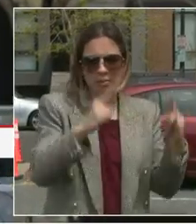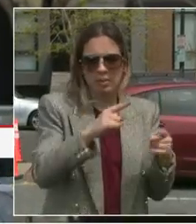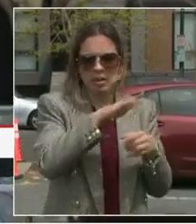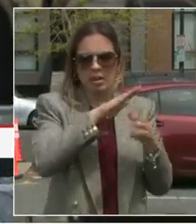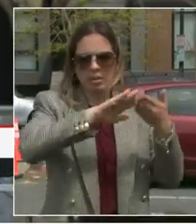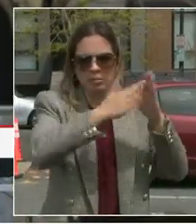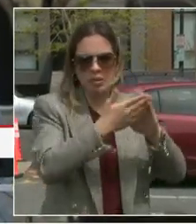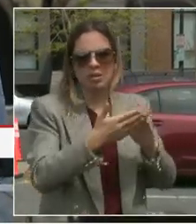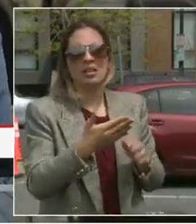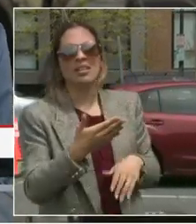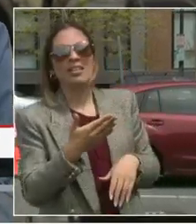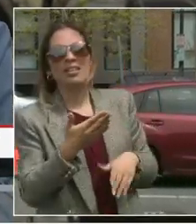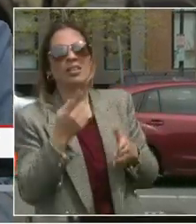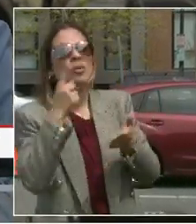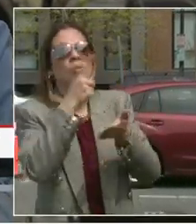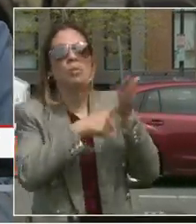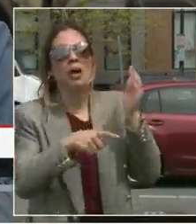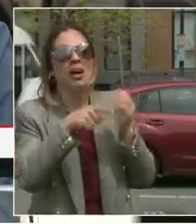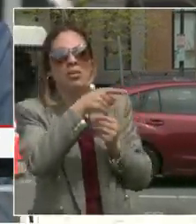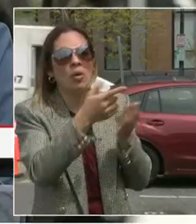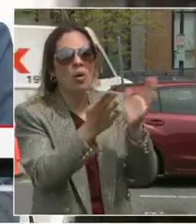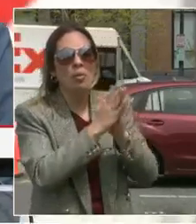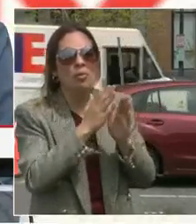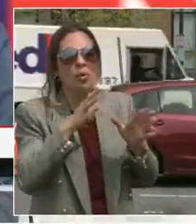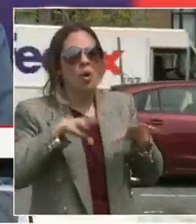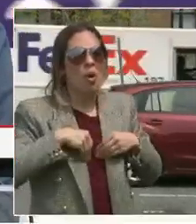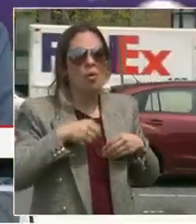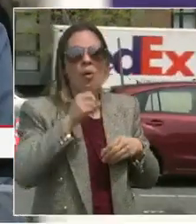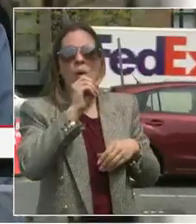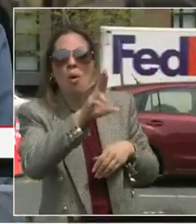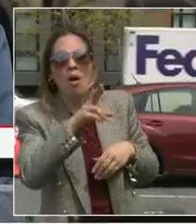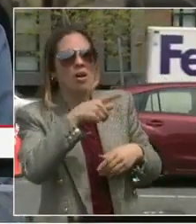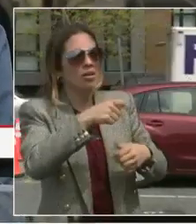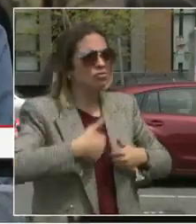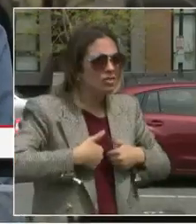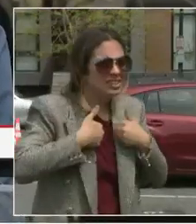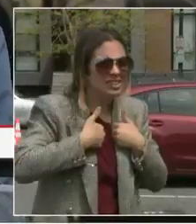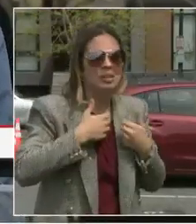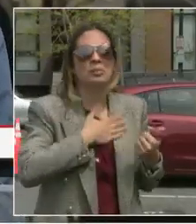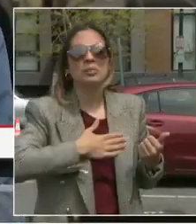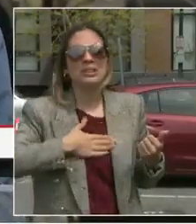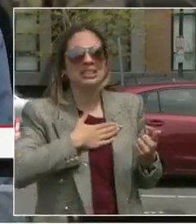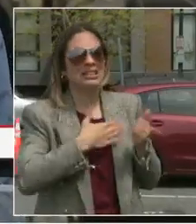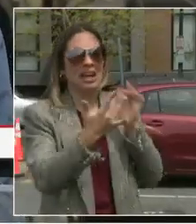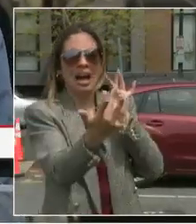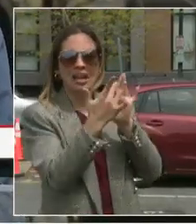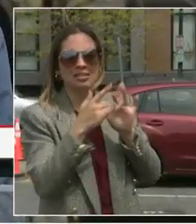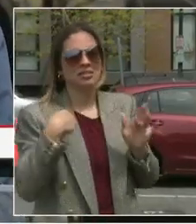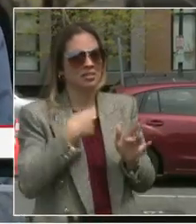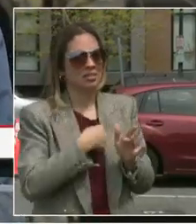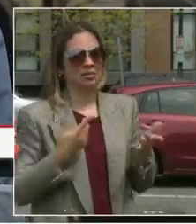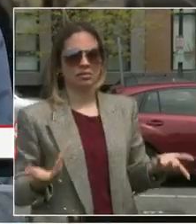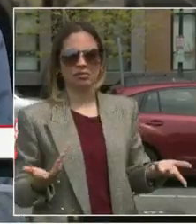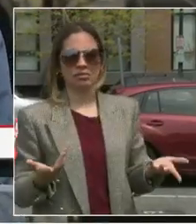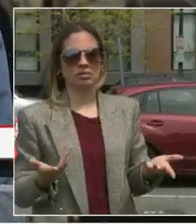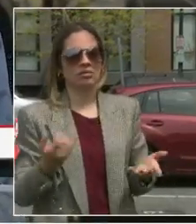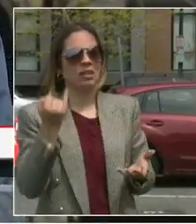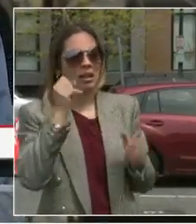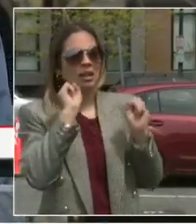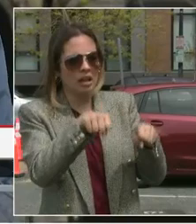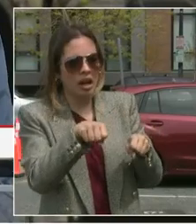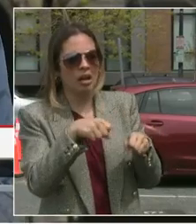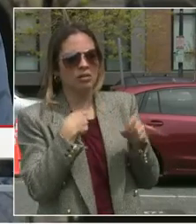would ask any homeowner or resident or to contact us, and we can certainly,